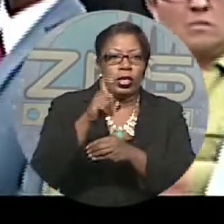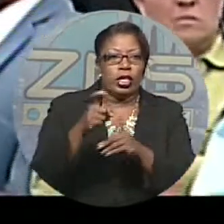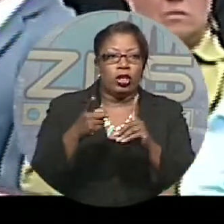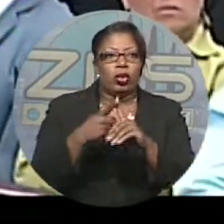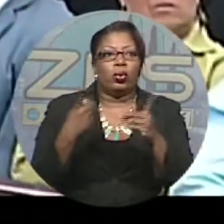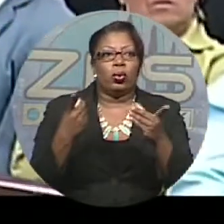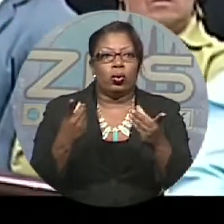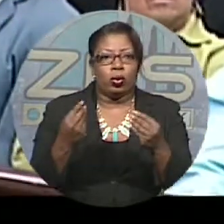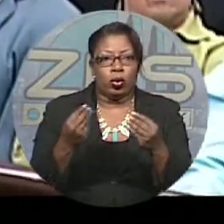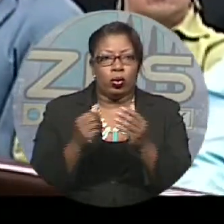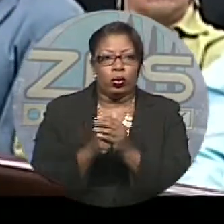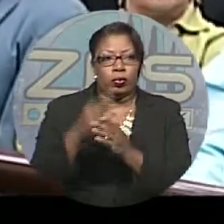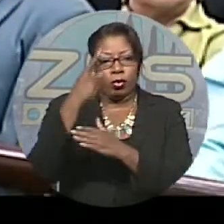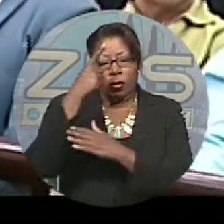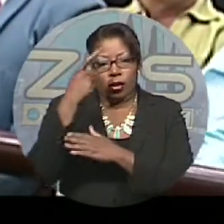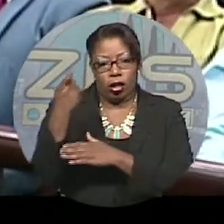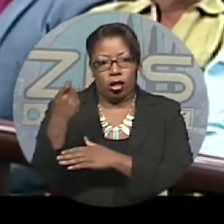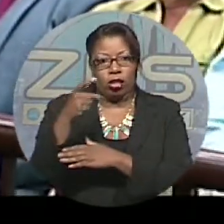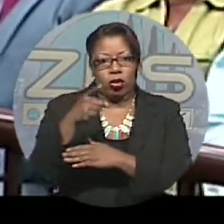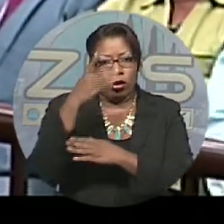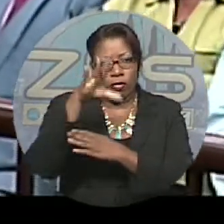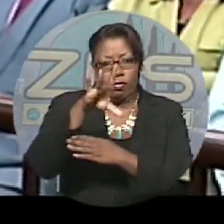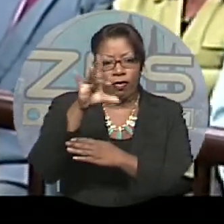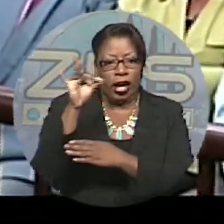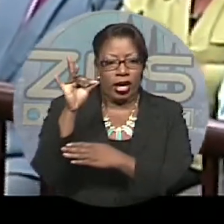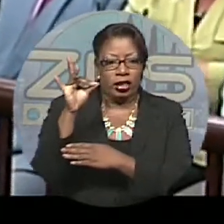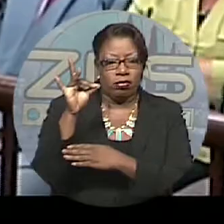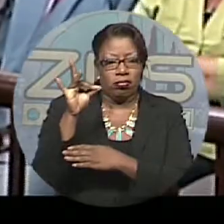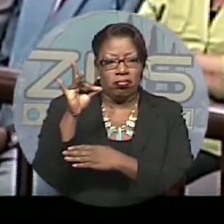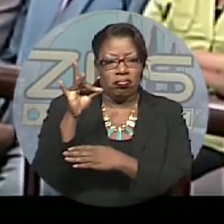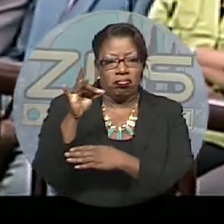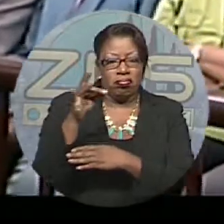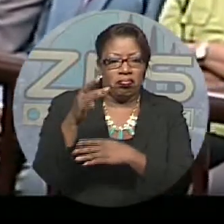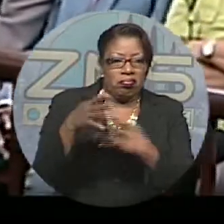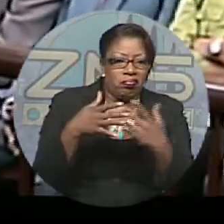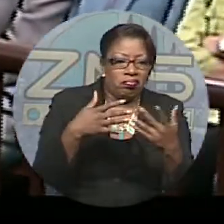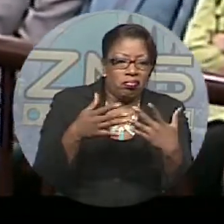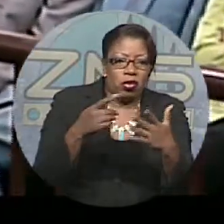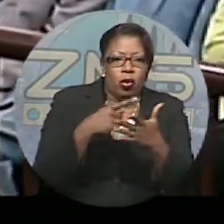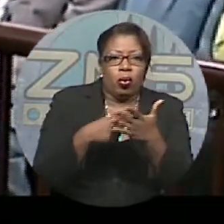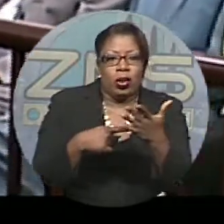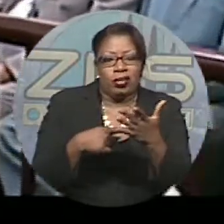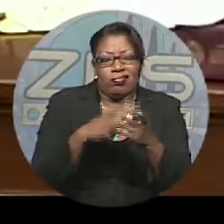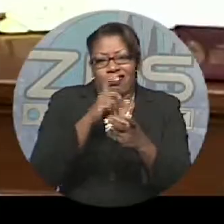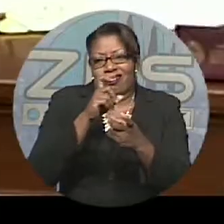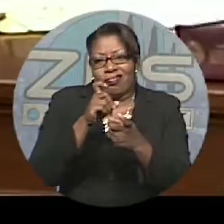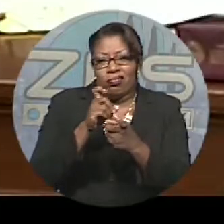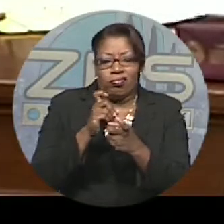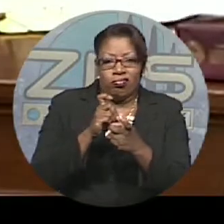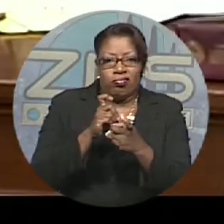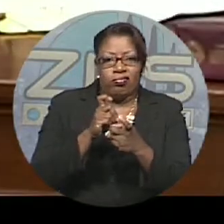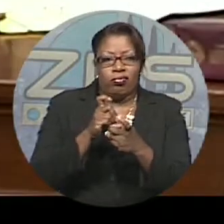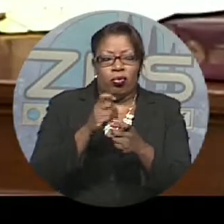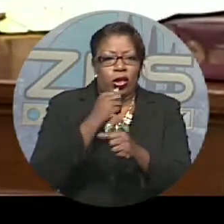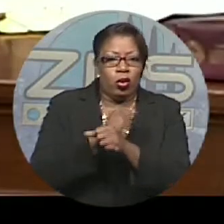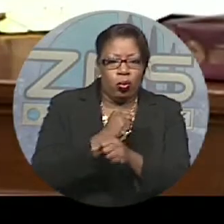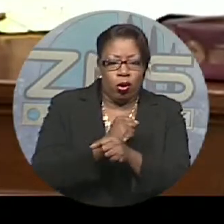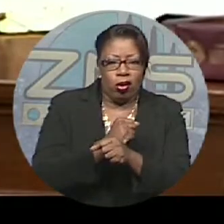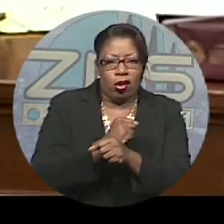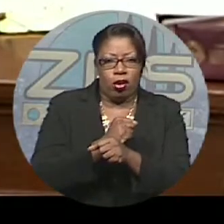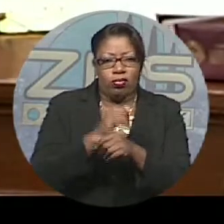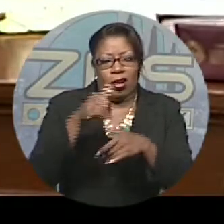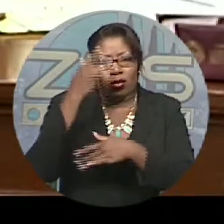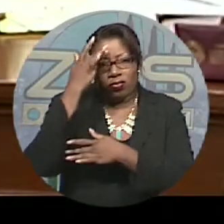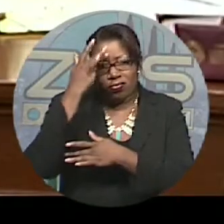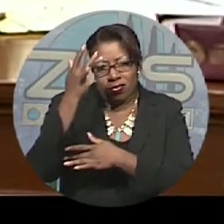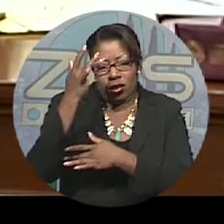You see, because we're going to find that no matter how exact we work, and how comprehensive we thought